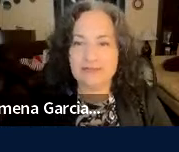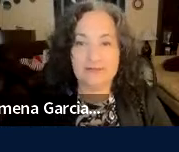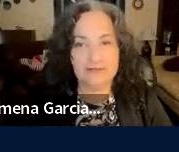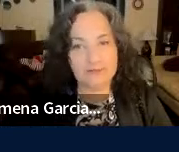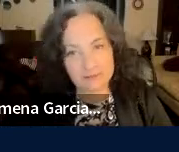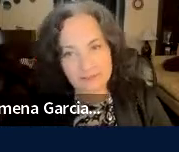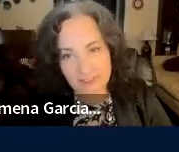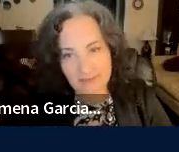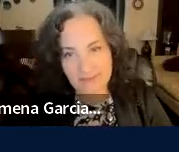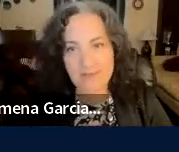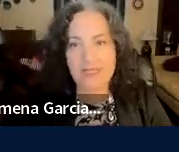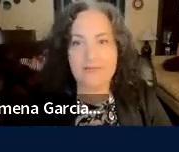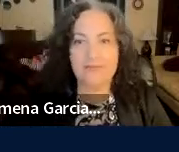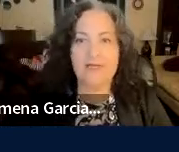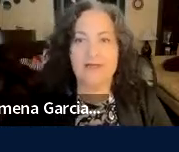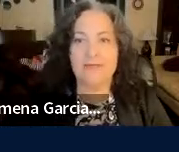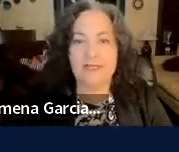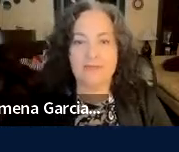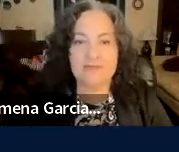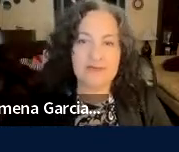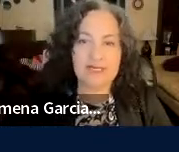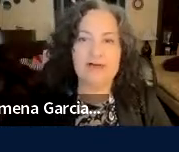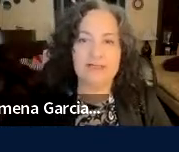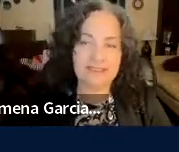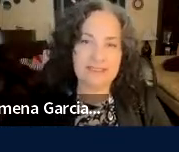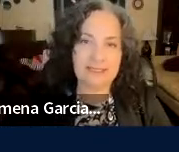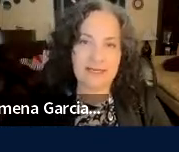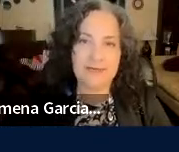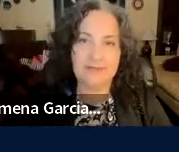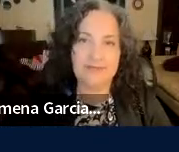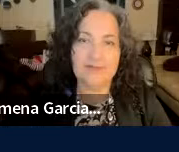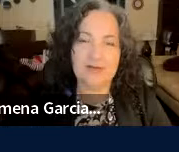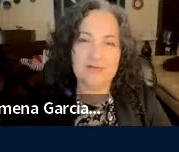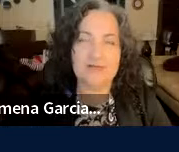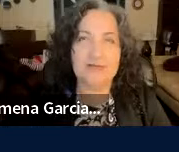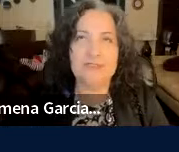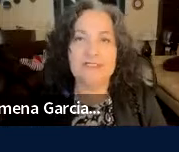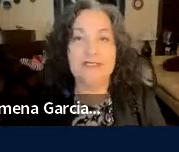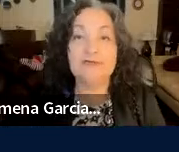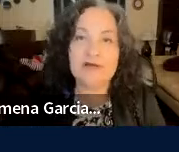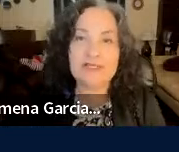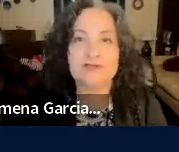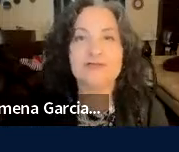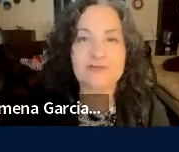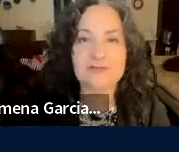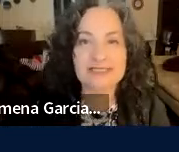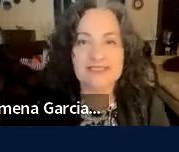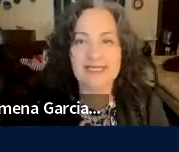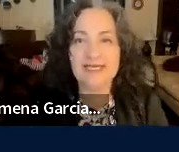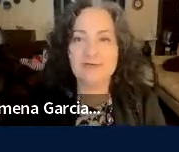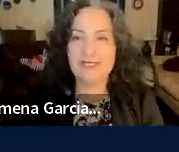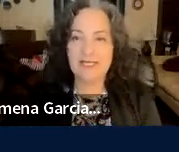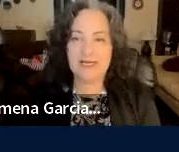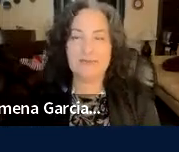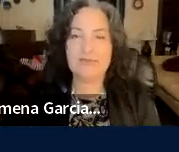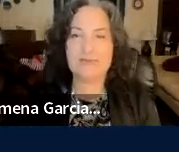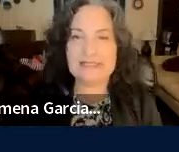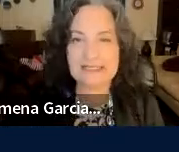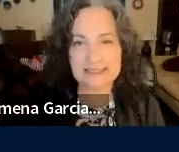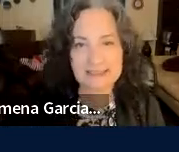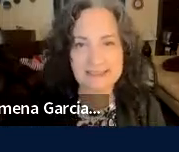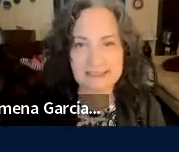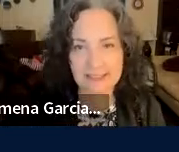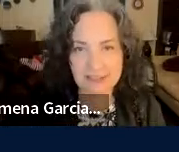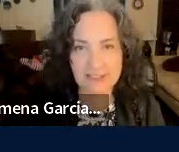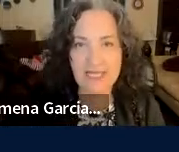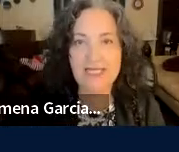anybody who's here for the first time. My name is Jimena Garcia, and I am the governor's senior advisor for vaccine equity, and I'm going to be